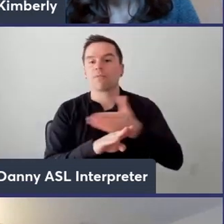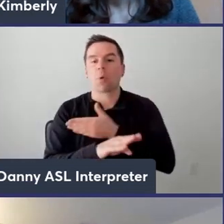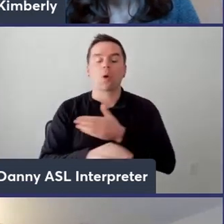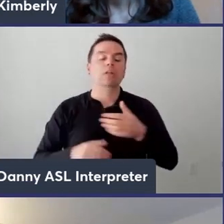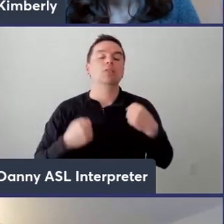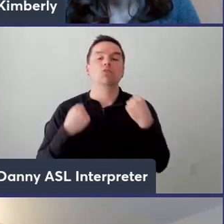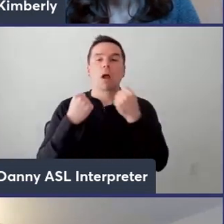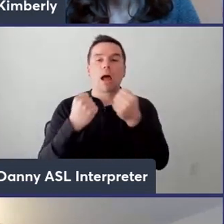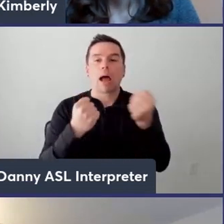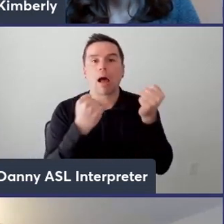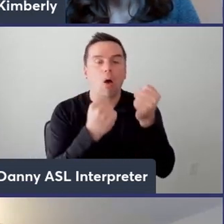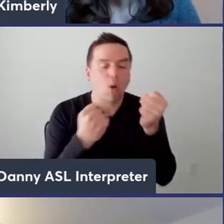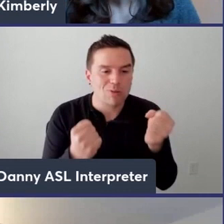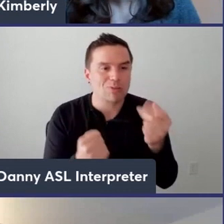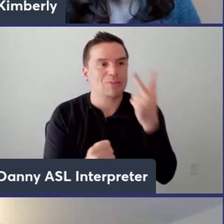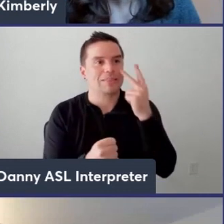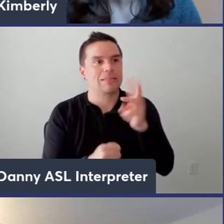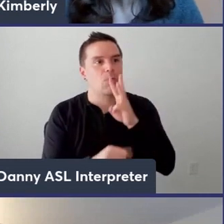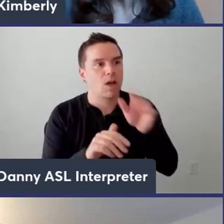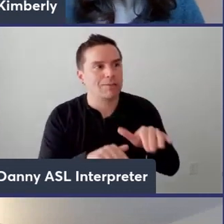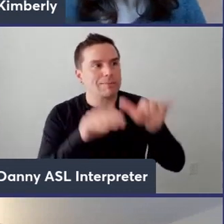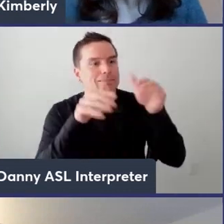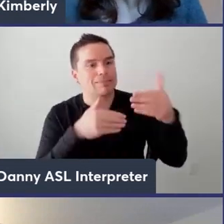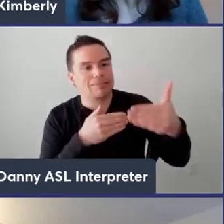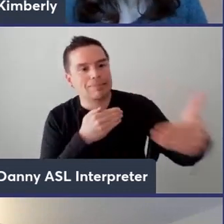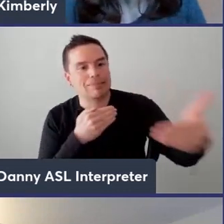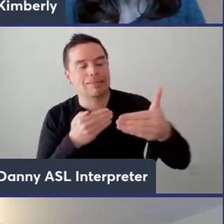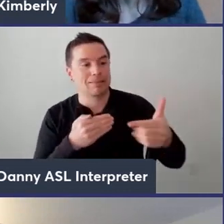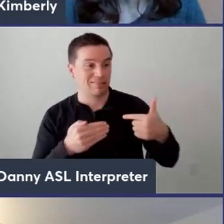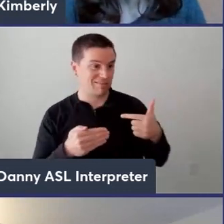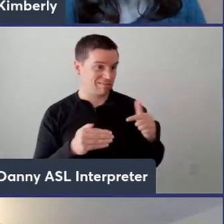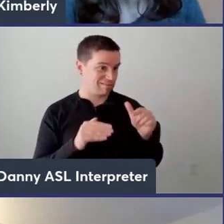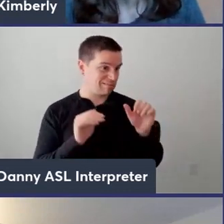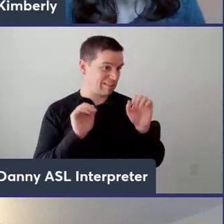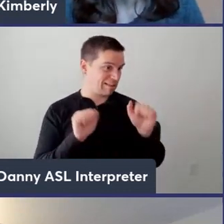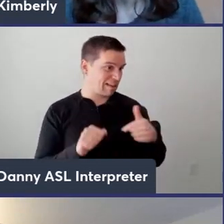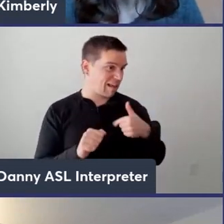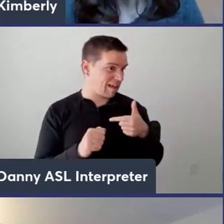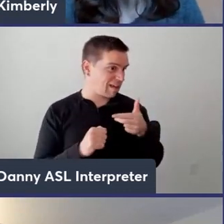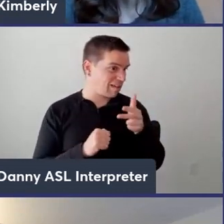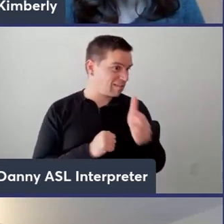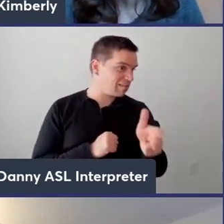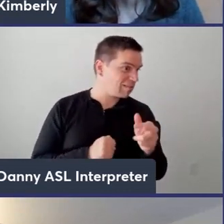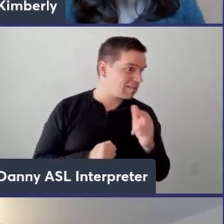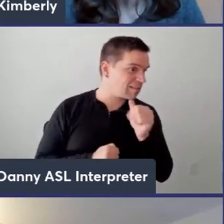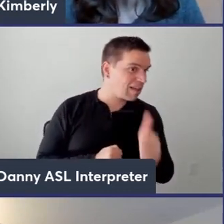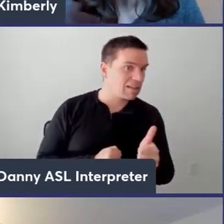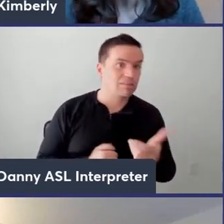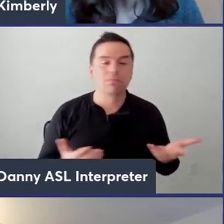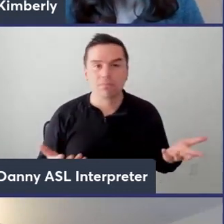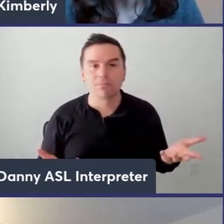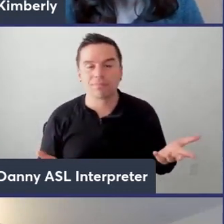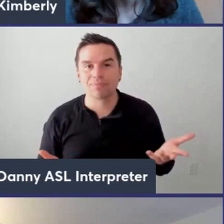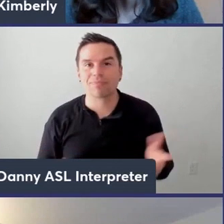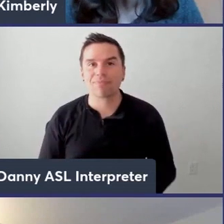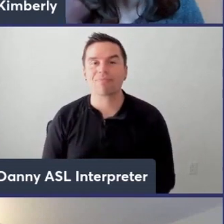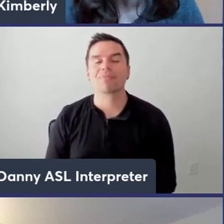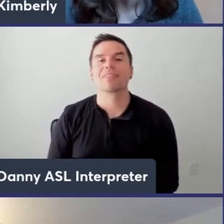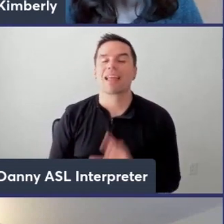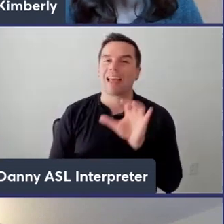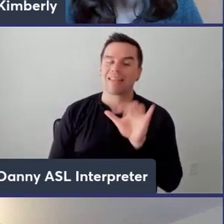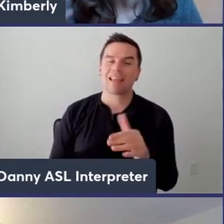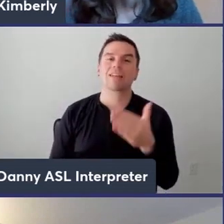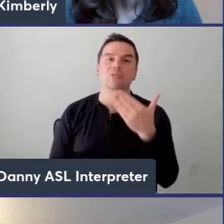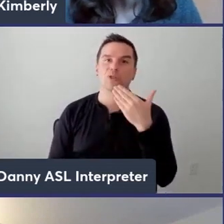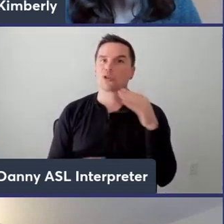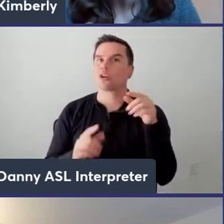situation, right? And that ties back to the earlier discussion we had around insurance providers and assessing risk and